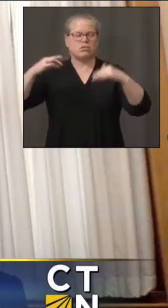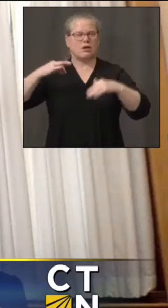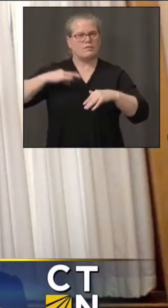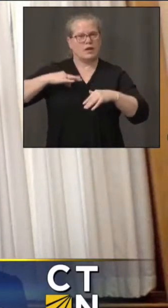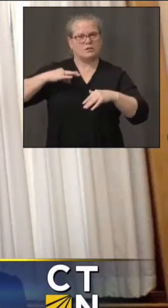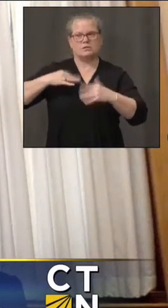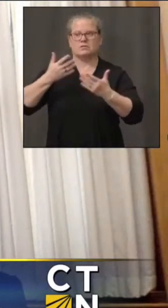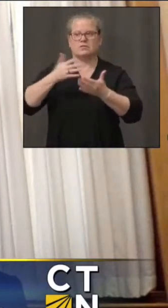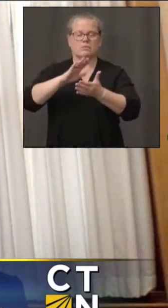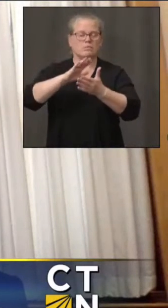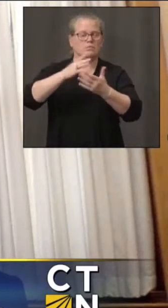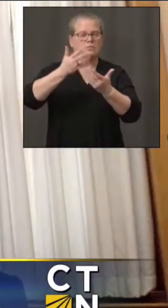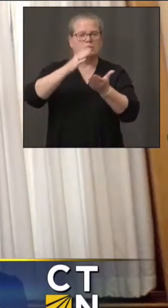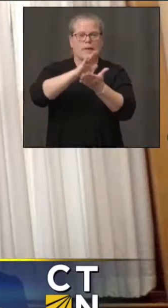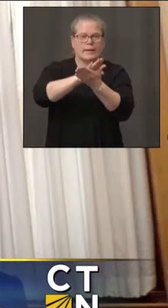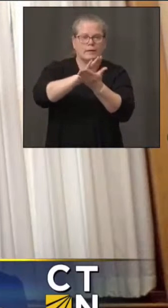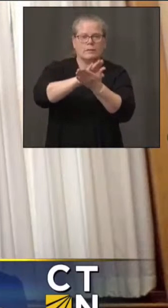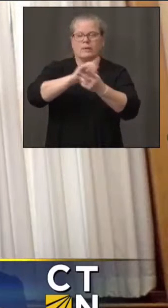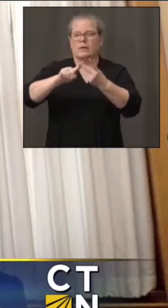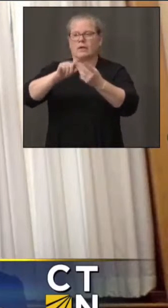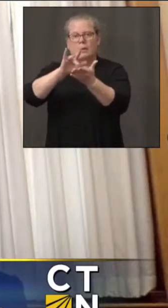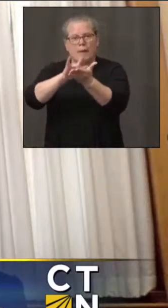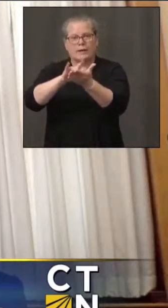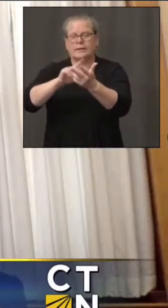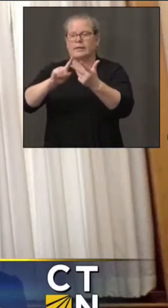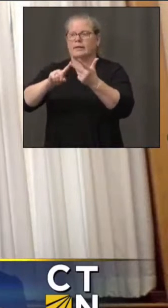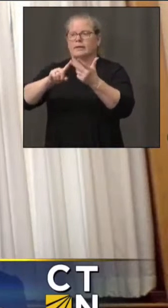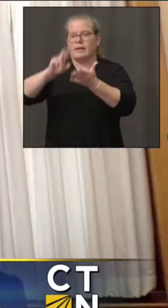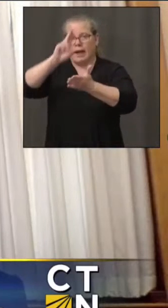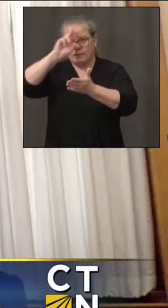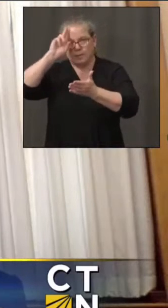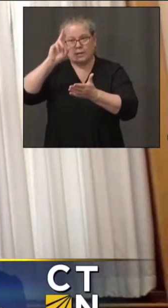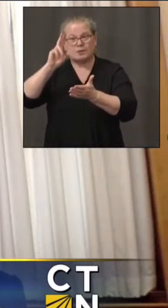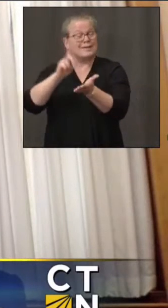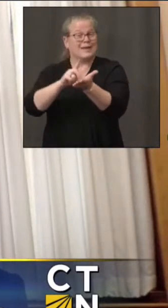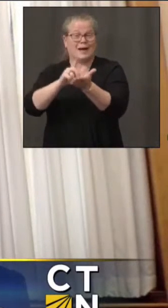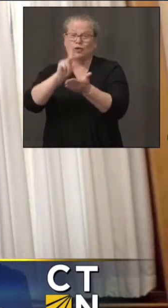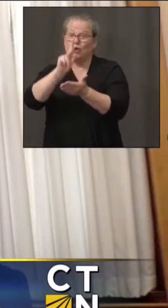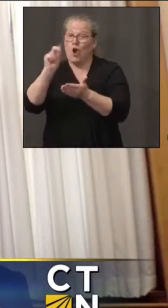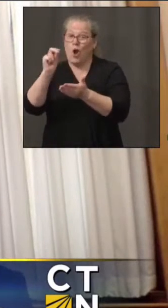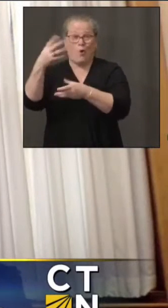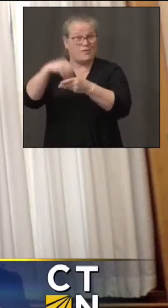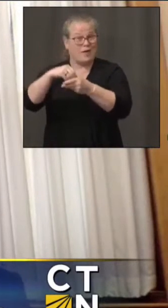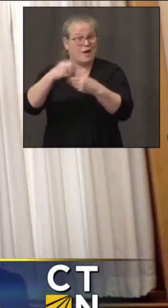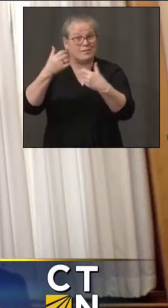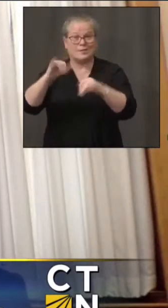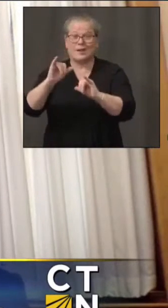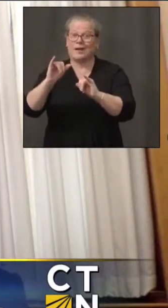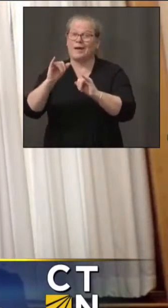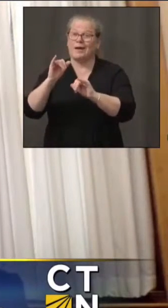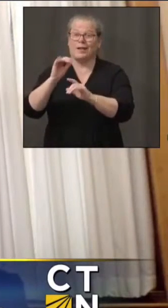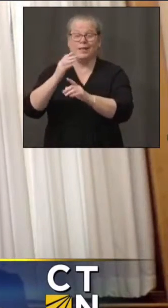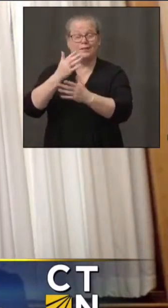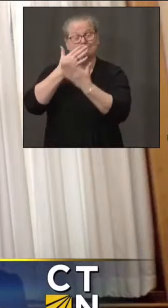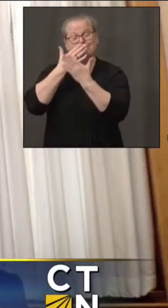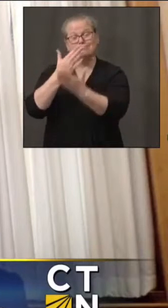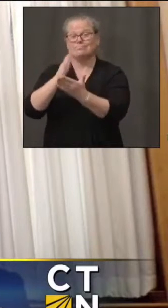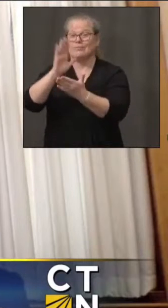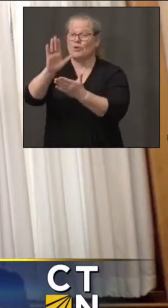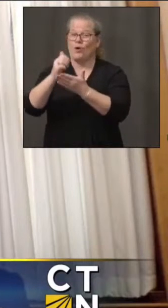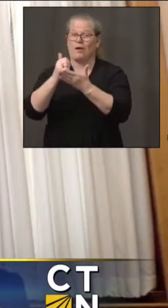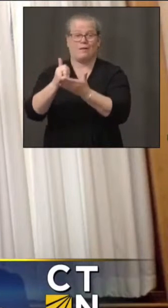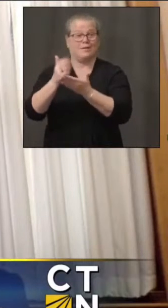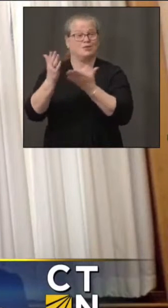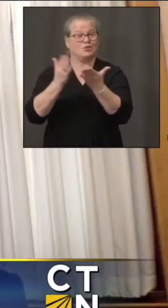medicine, from hospitals. And Dr. Coe, thank you again for your continued service there as always.